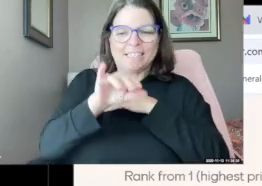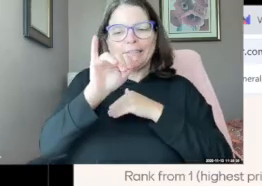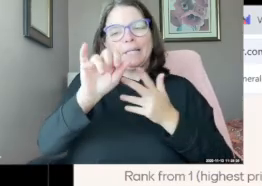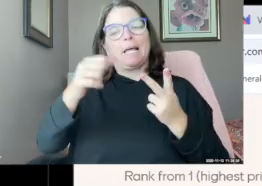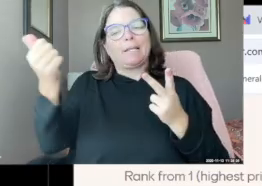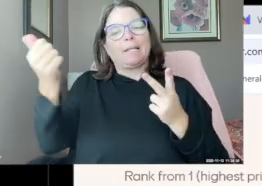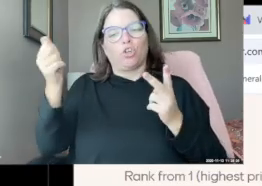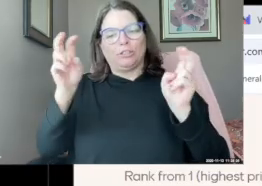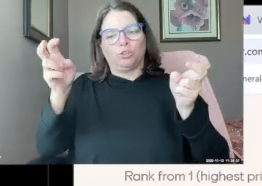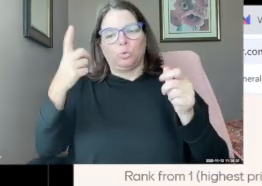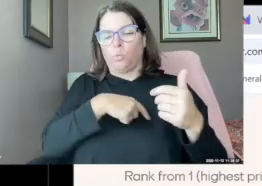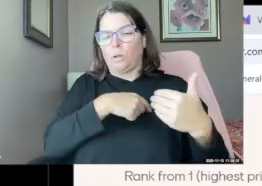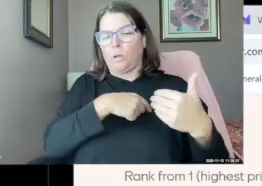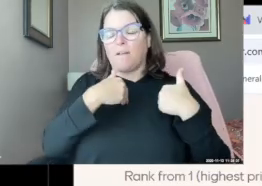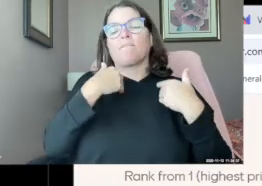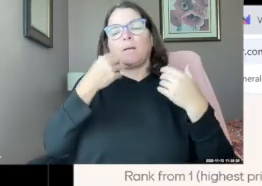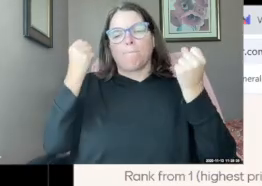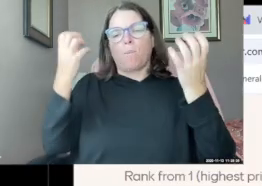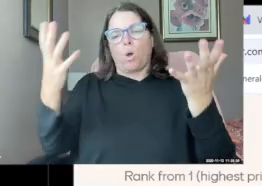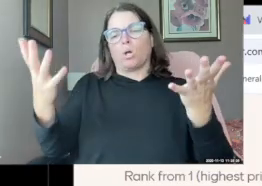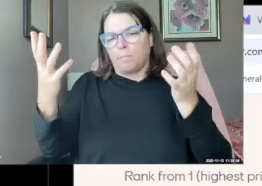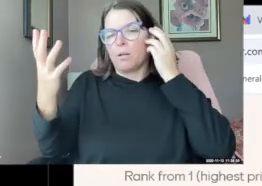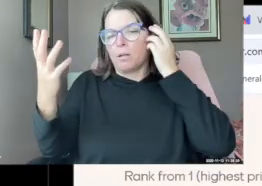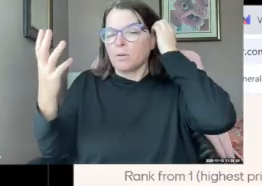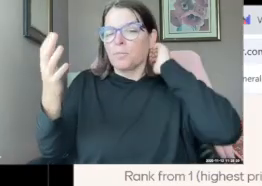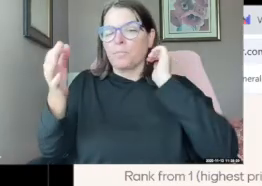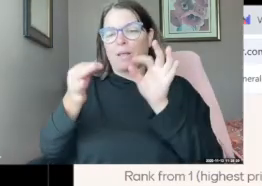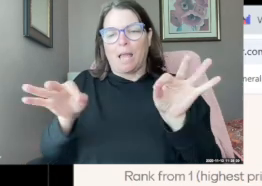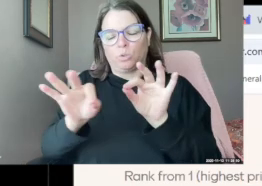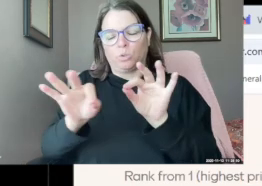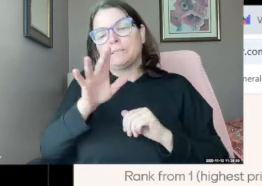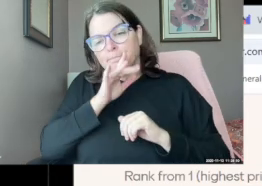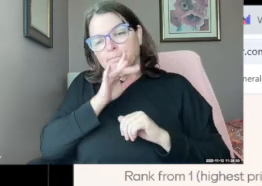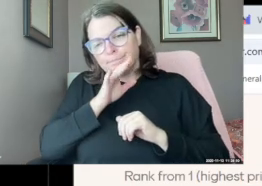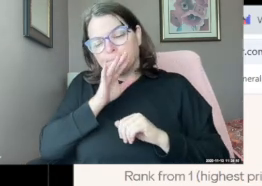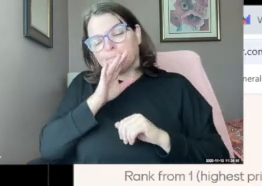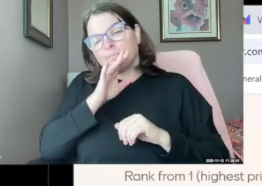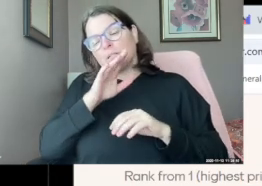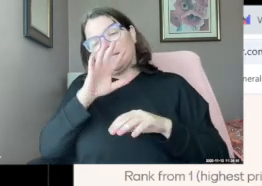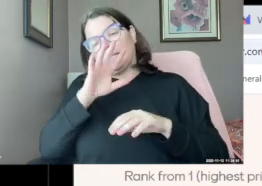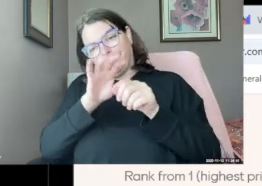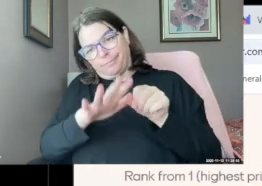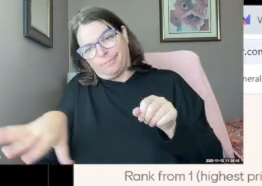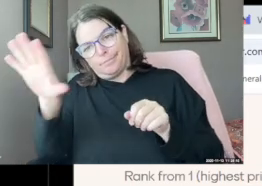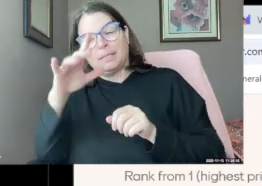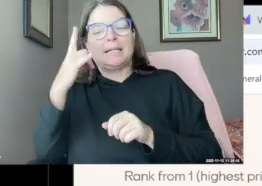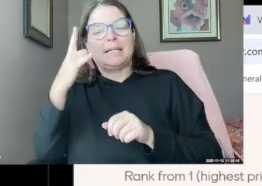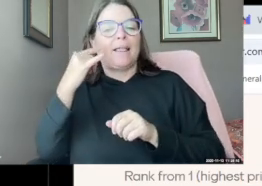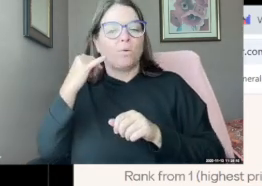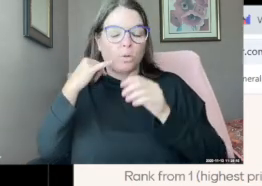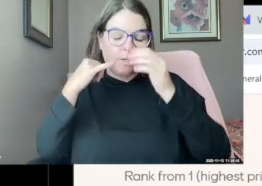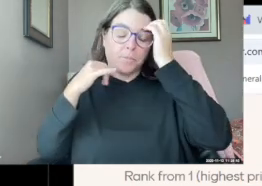to distribute to those outreach partners, as well as language access. That's another issue that we have, and there's